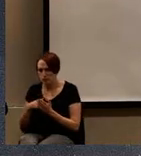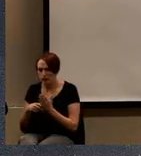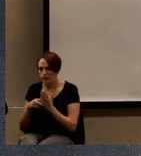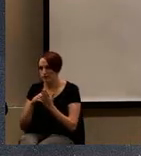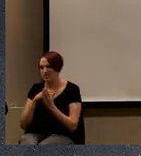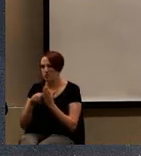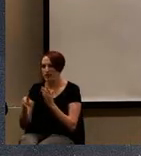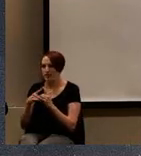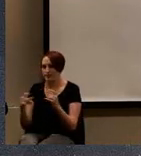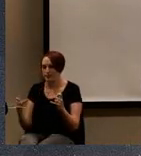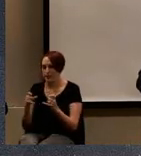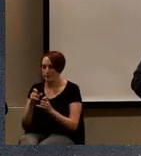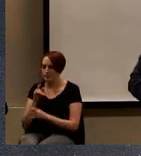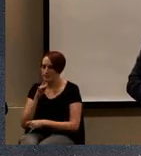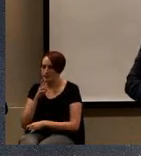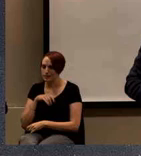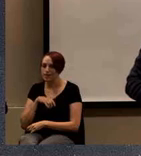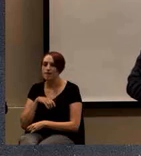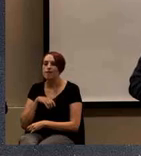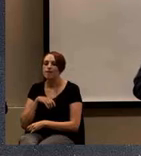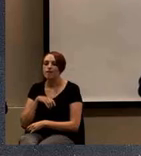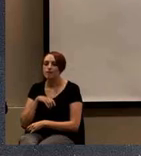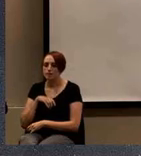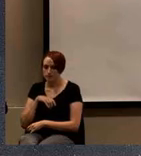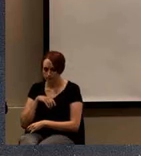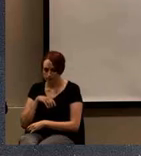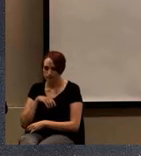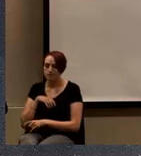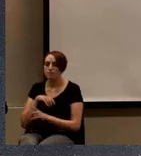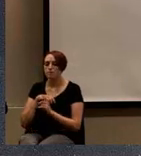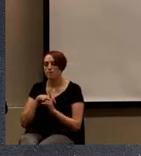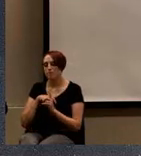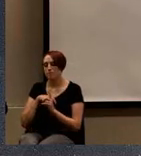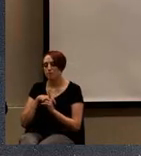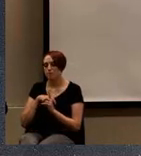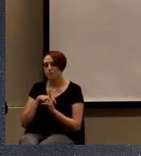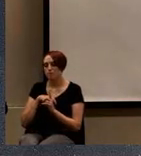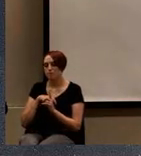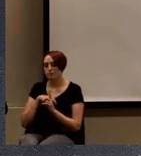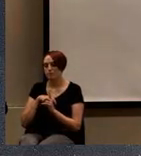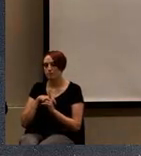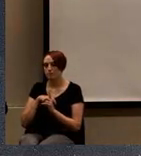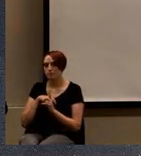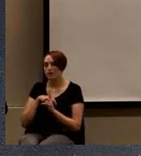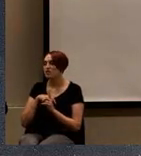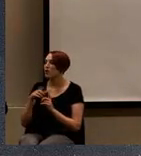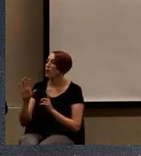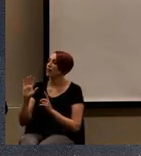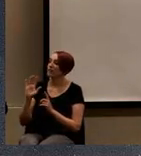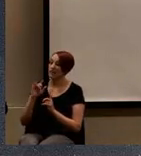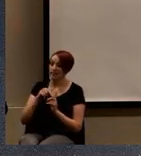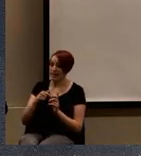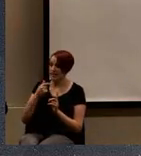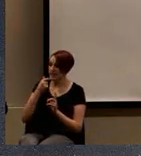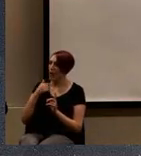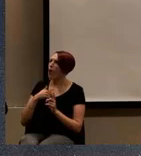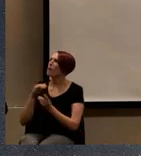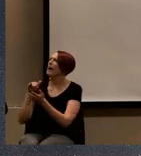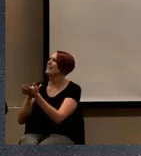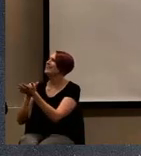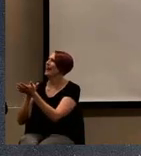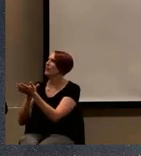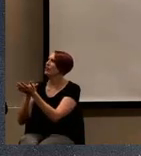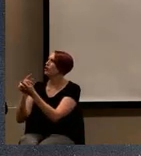their healthcare providers really more often than not validating what they already knew, and maybe something that they've